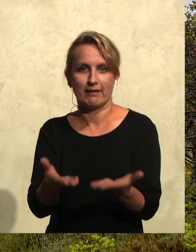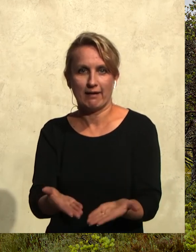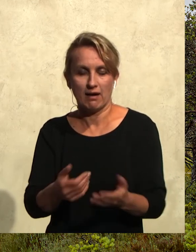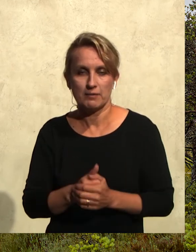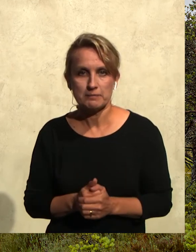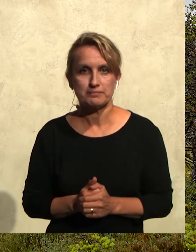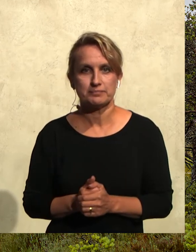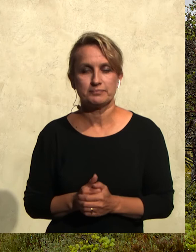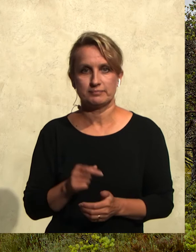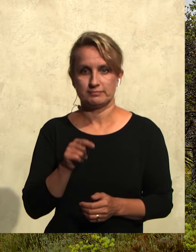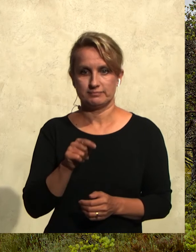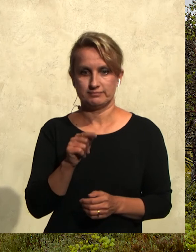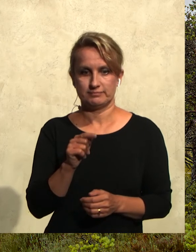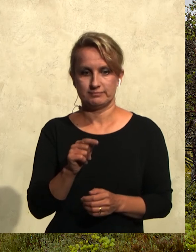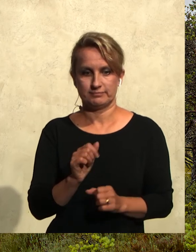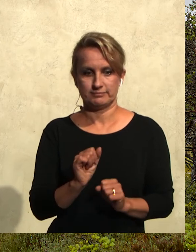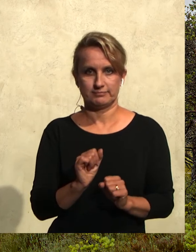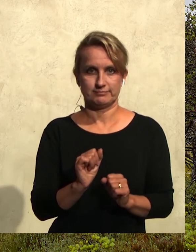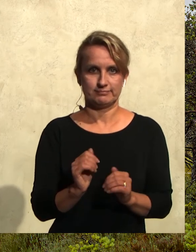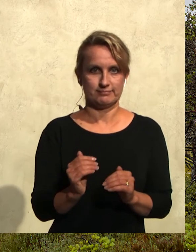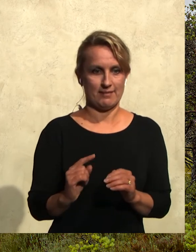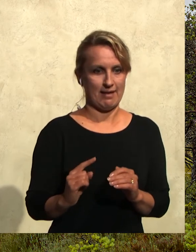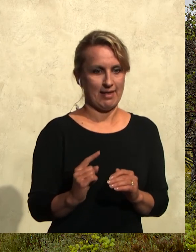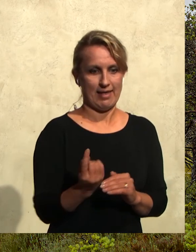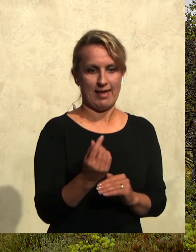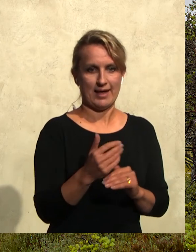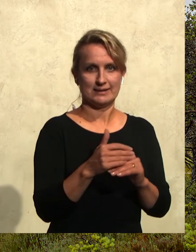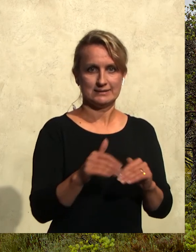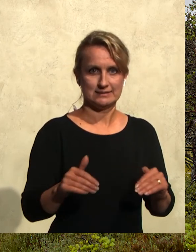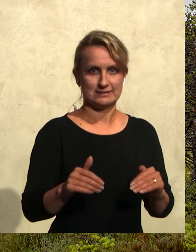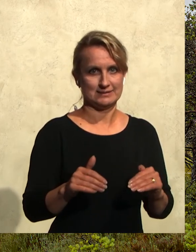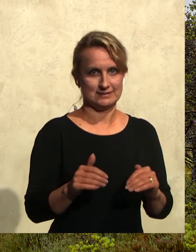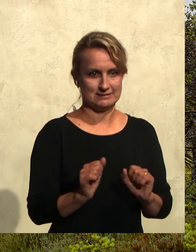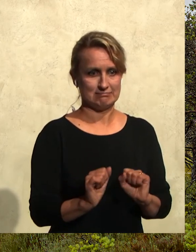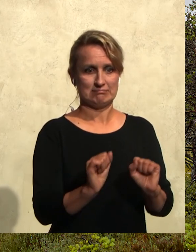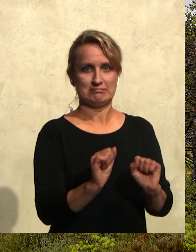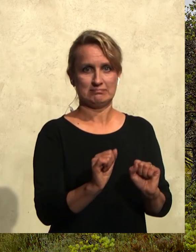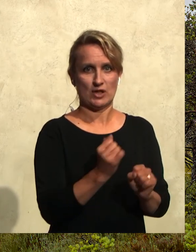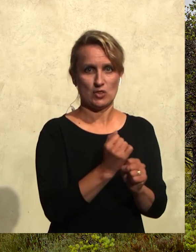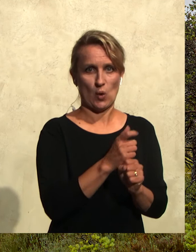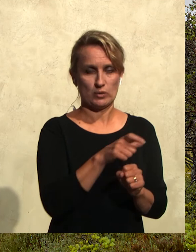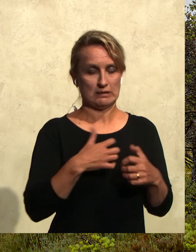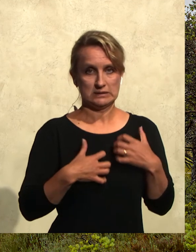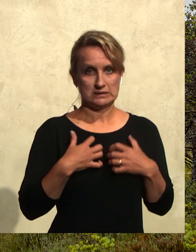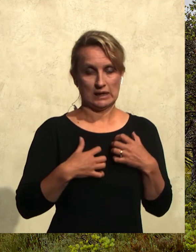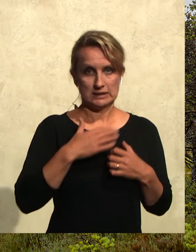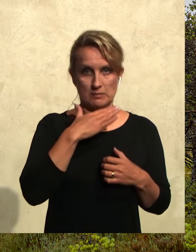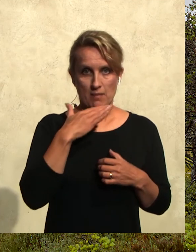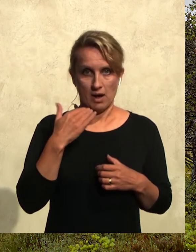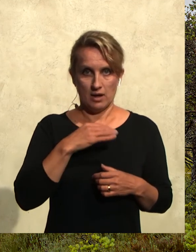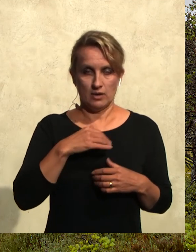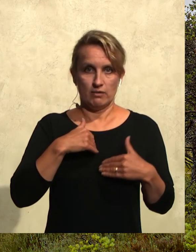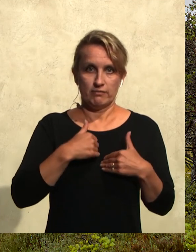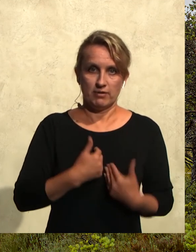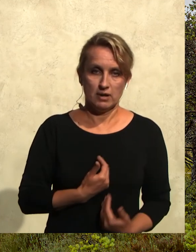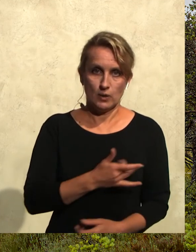workers as well, more generally. So some of the ways of mitigating against that include the retention